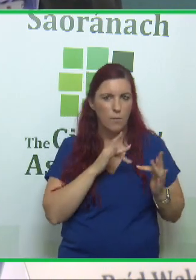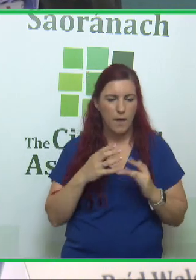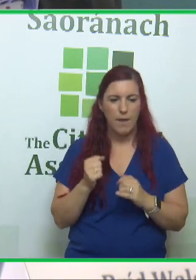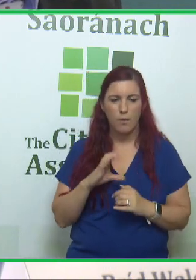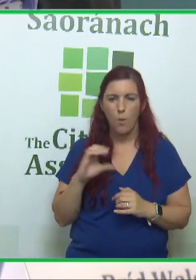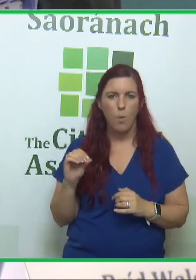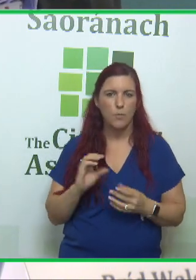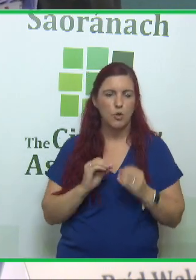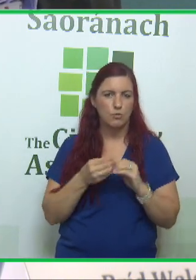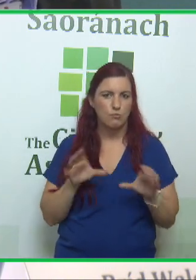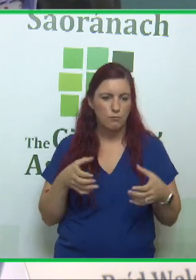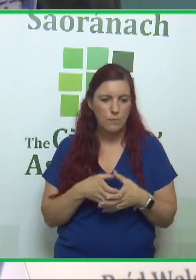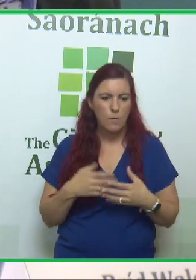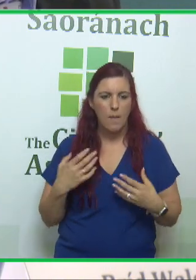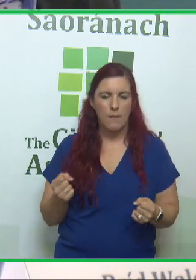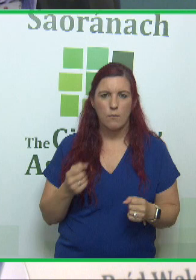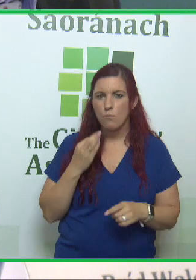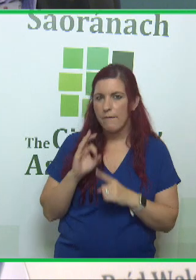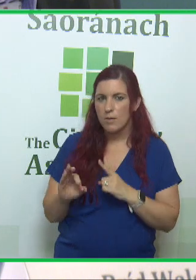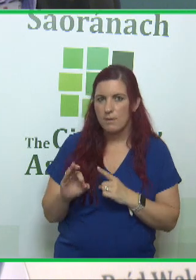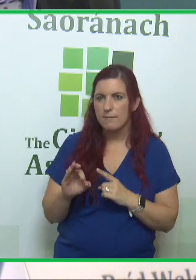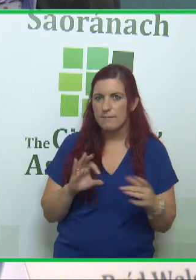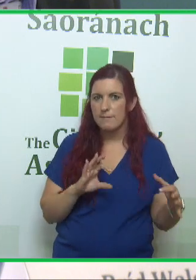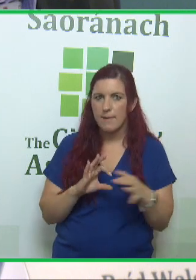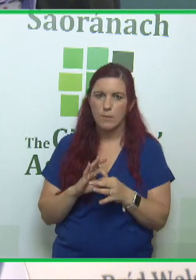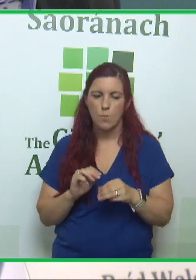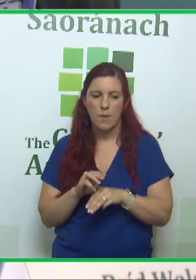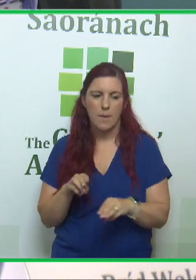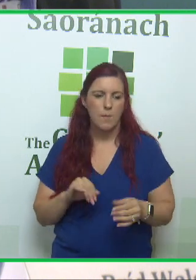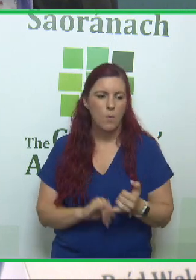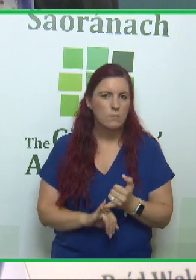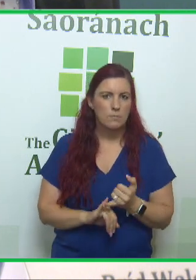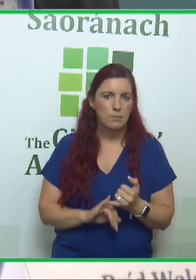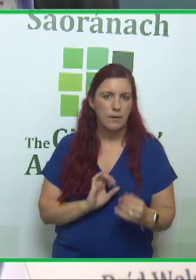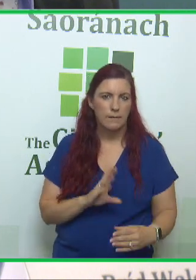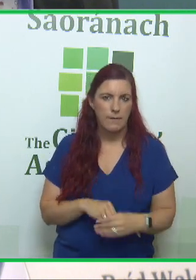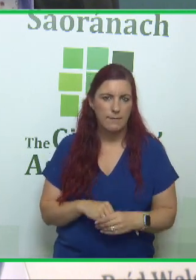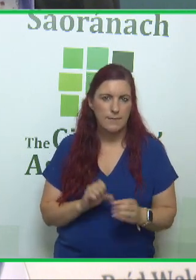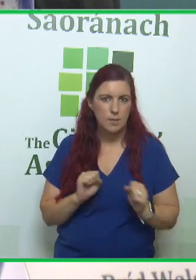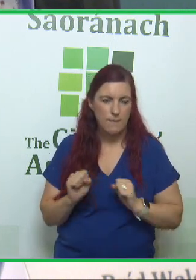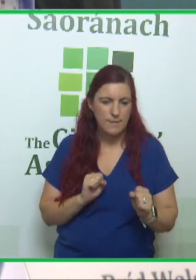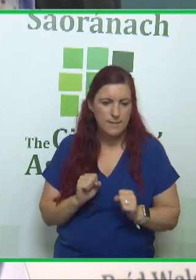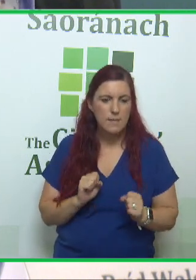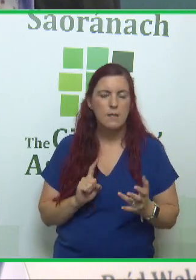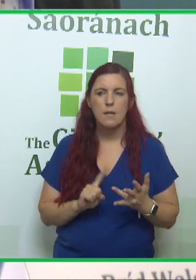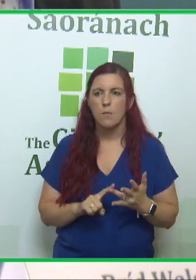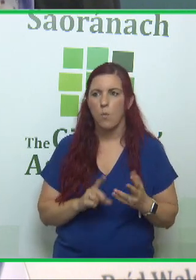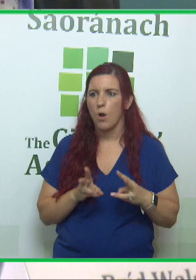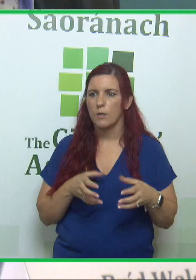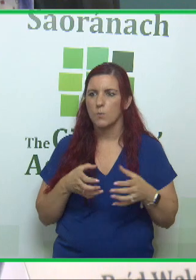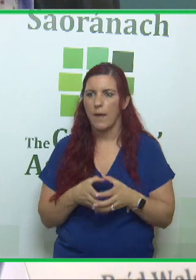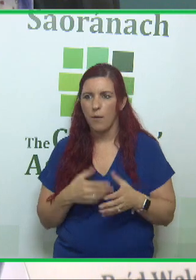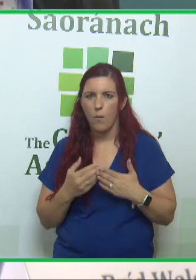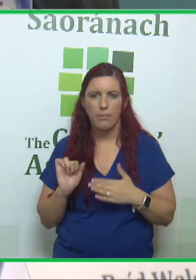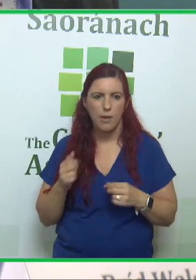groups where we would have professionals alongside people who are involved in services working together on what the